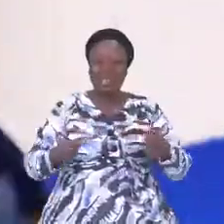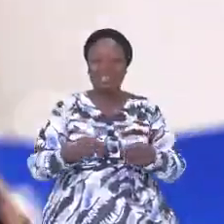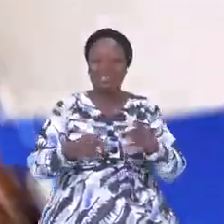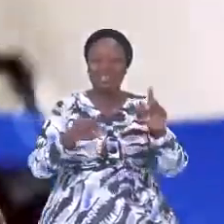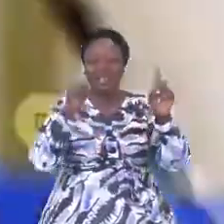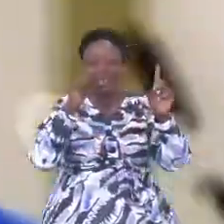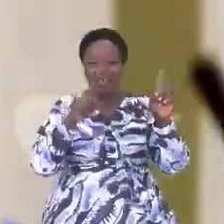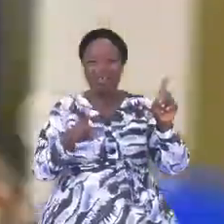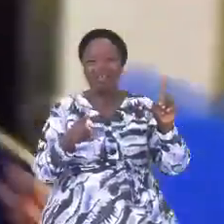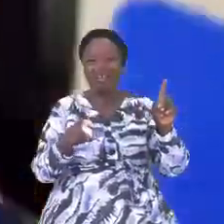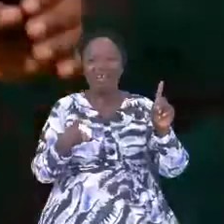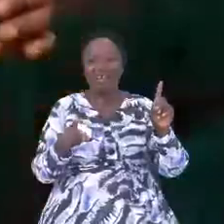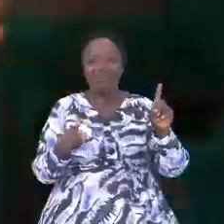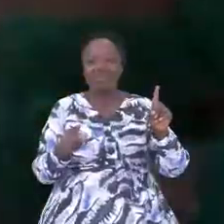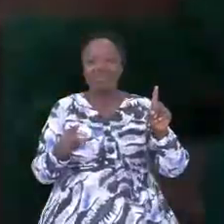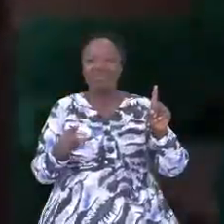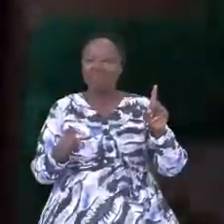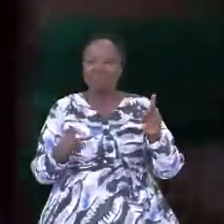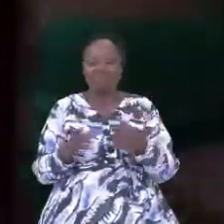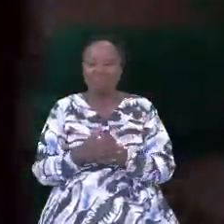Jesus Christ.